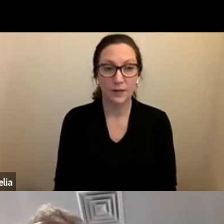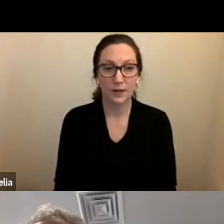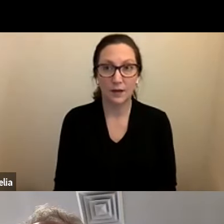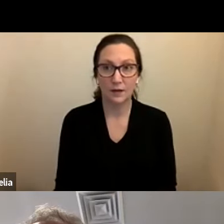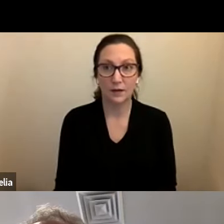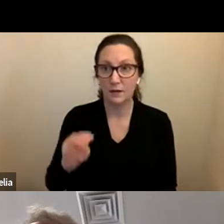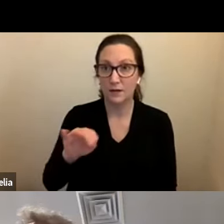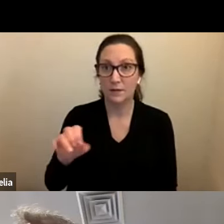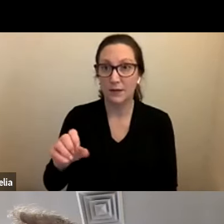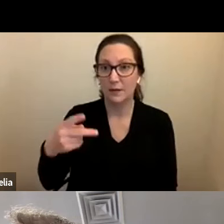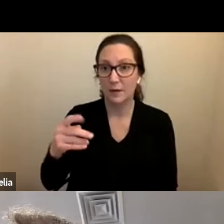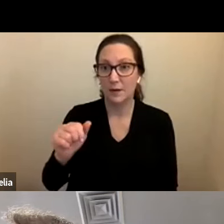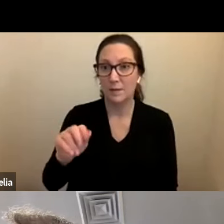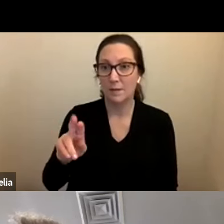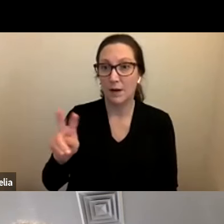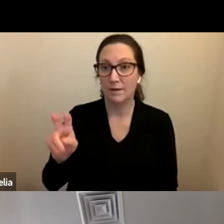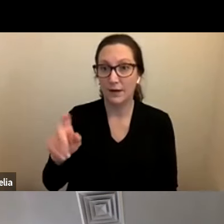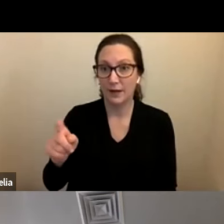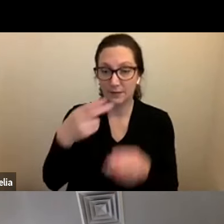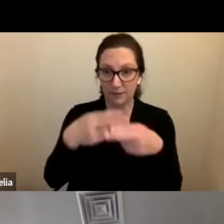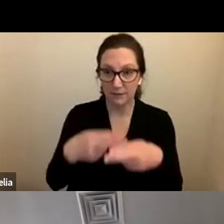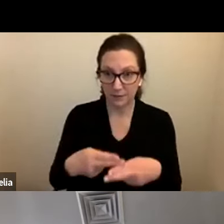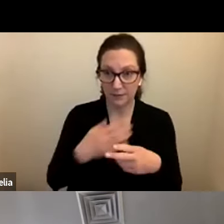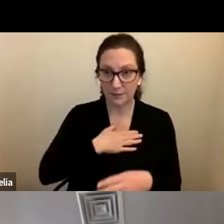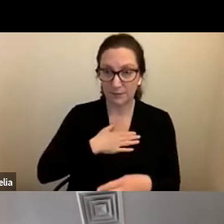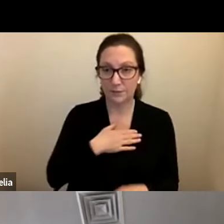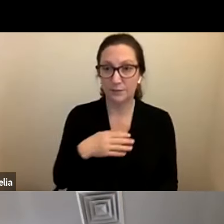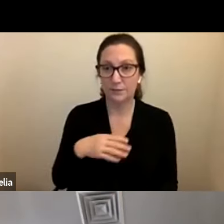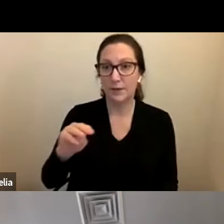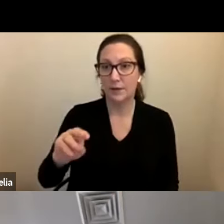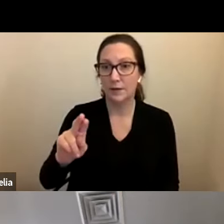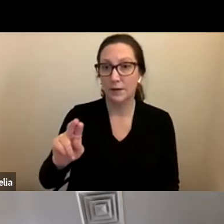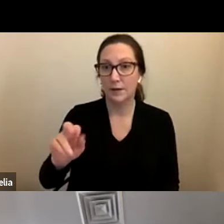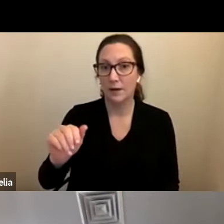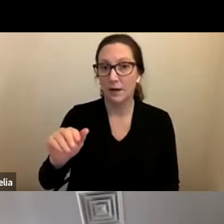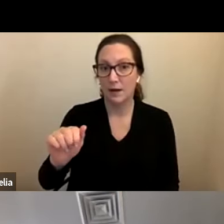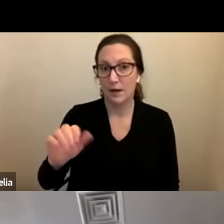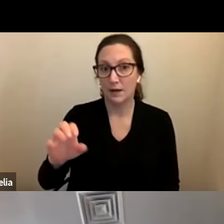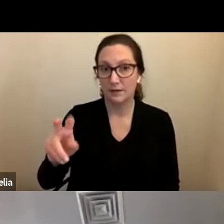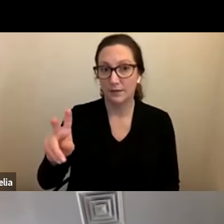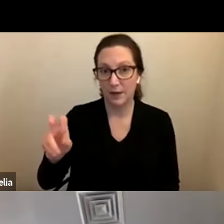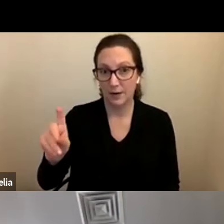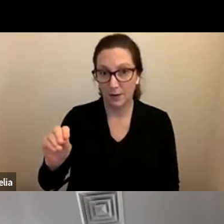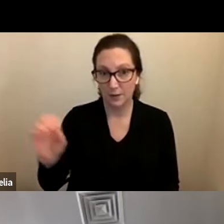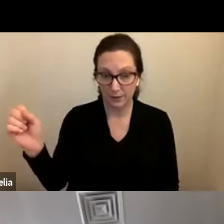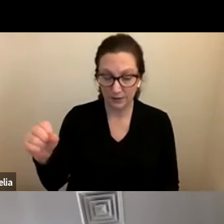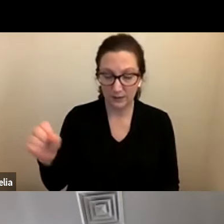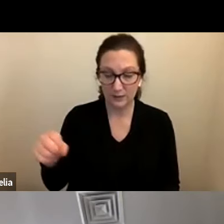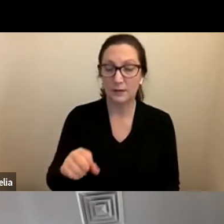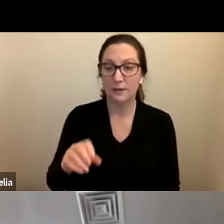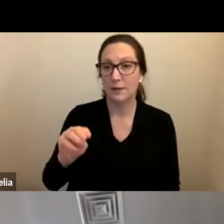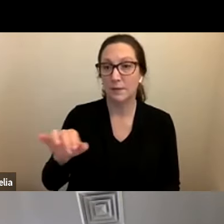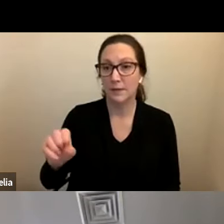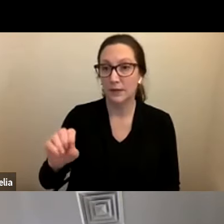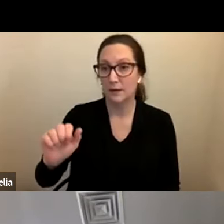Ms. Parvex, will you please call the roll? Thank you, Mr. Condopasis. Mr. Acevedo, yes. Ms.